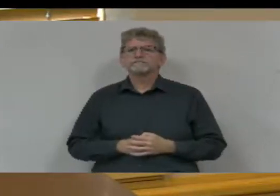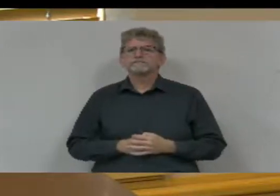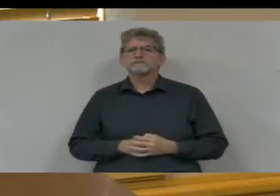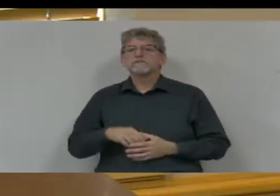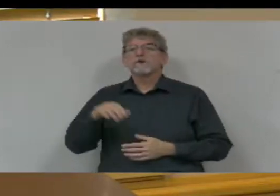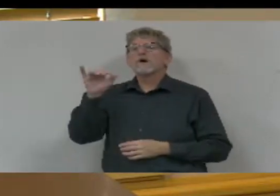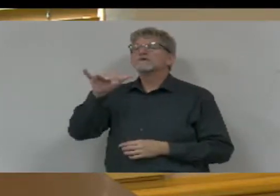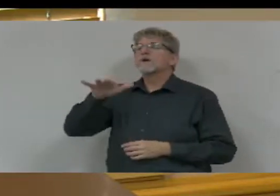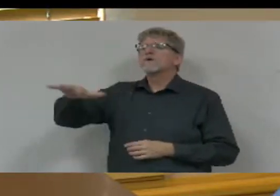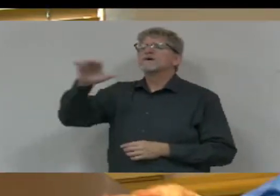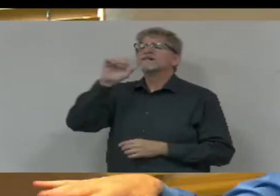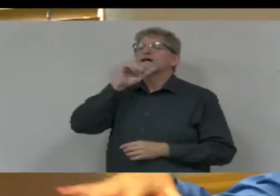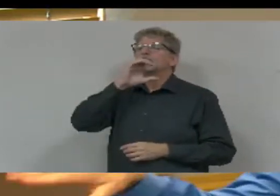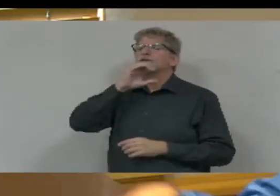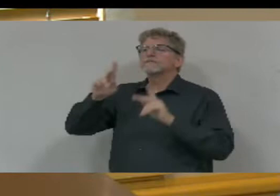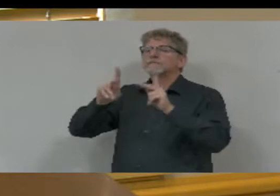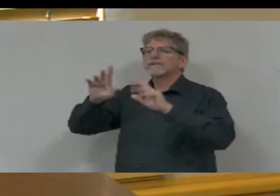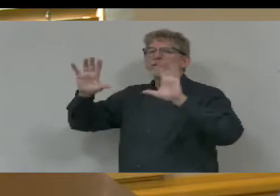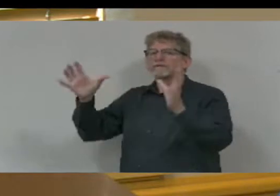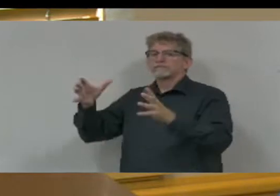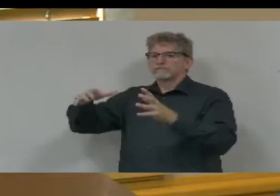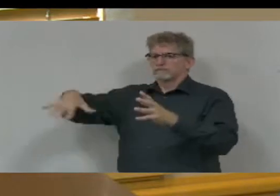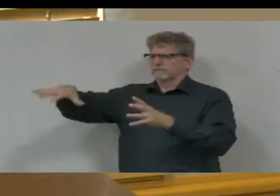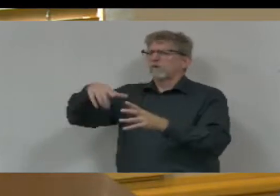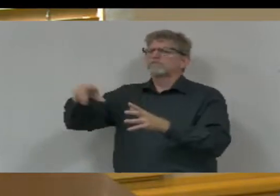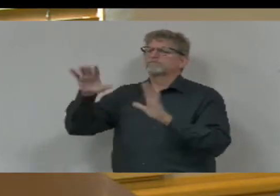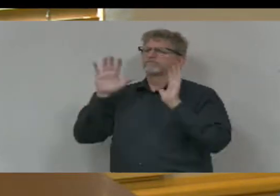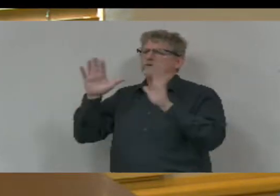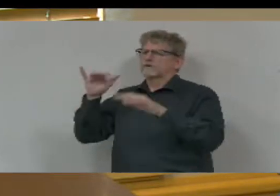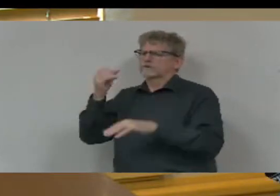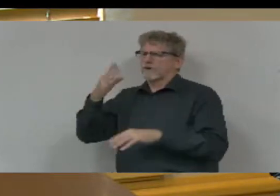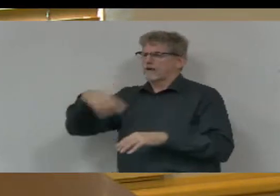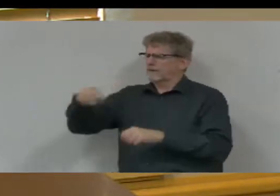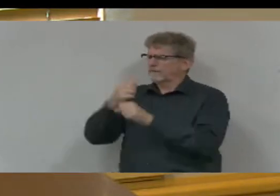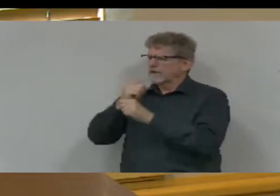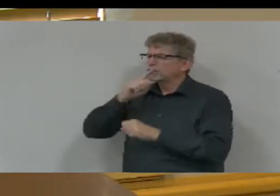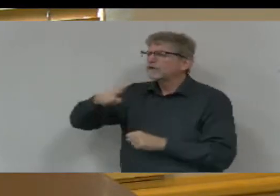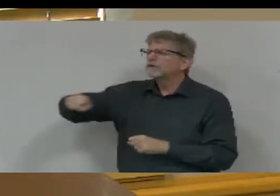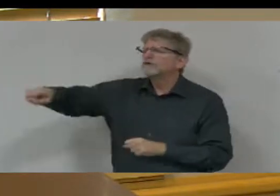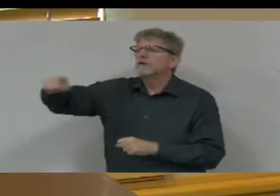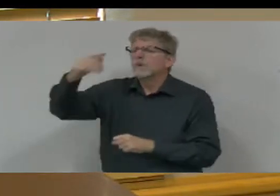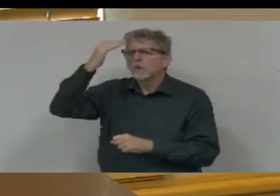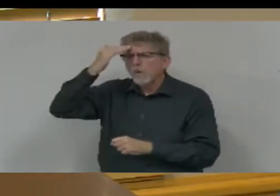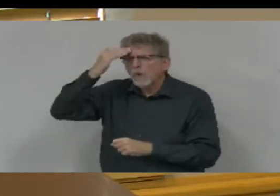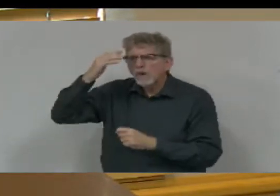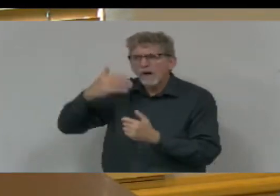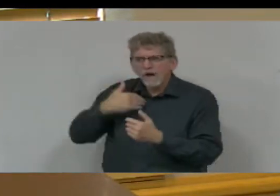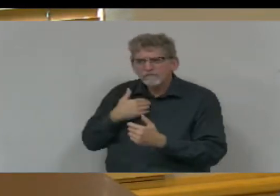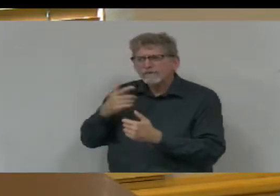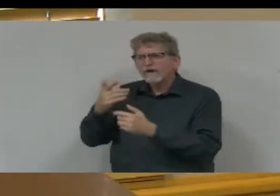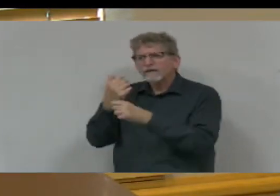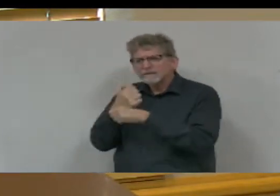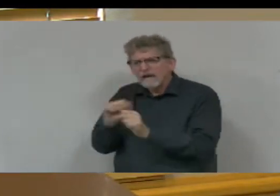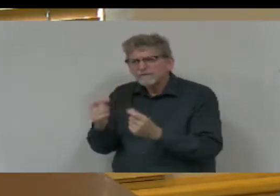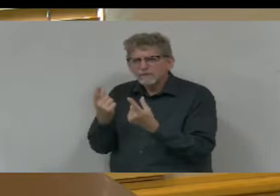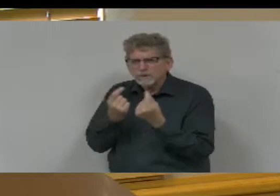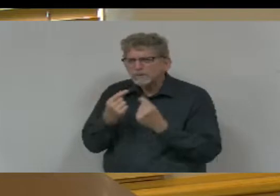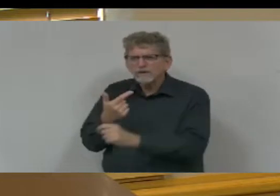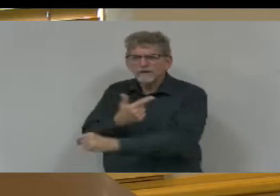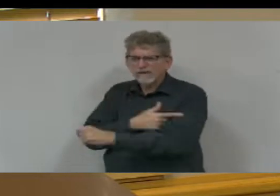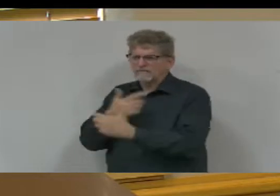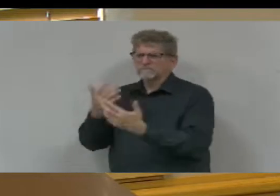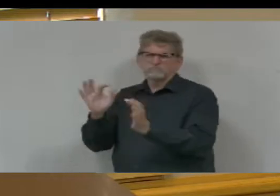degree of reluctance, and we've done a great job in making sure that they're aware that it's safe and it's worth their time to get a vaccination.